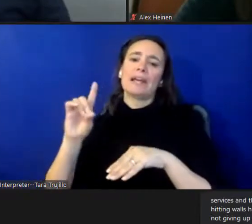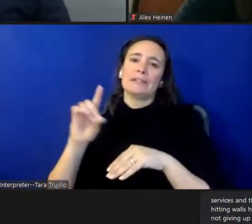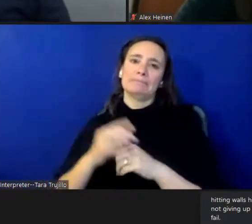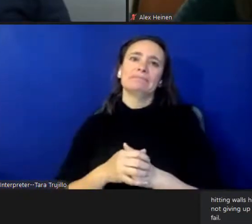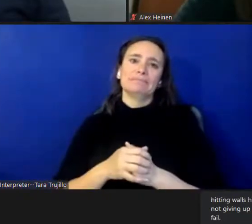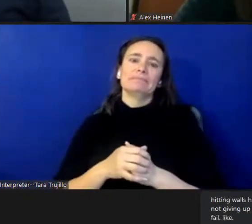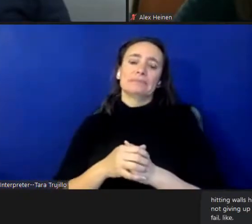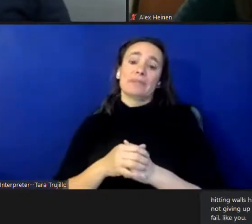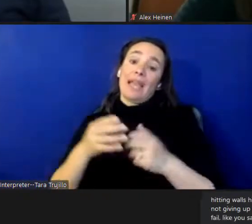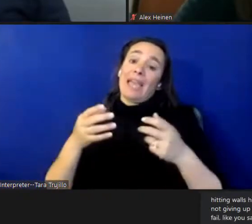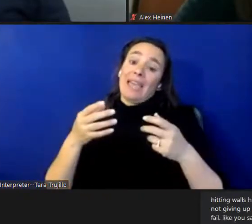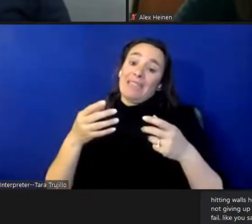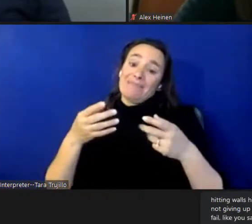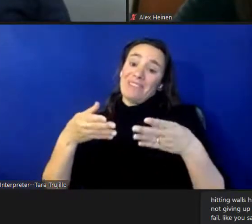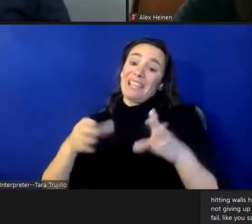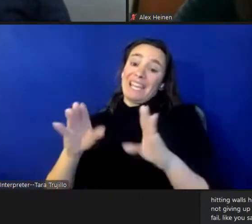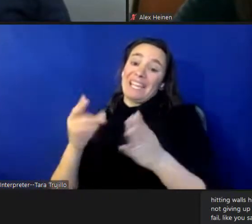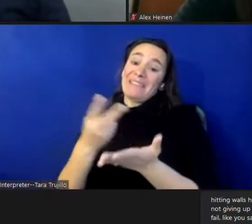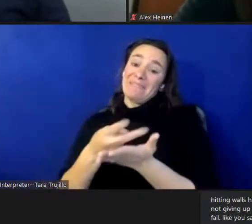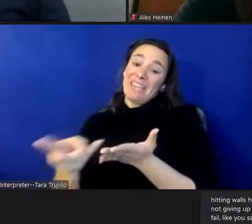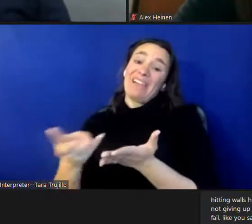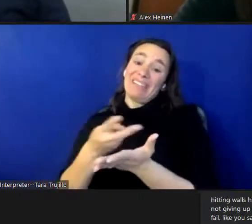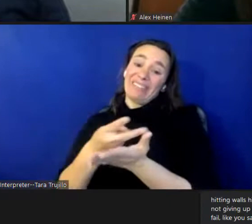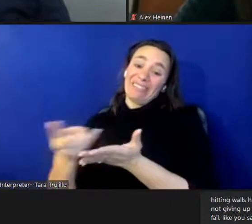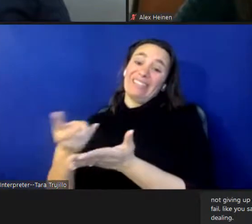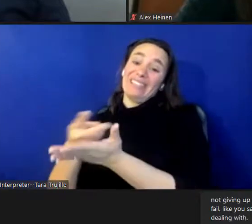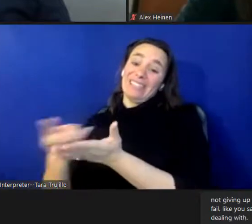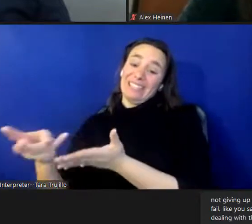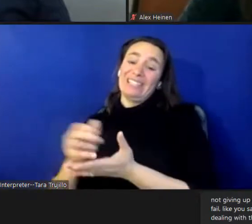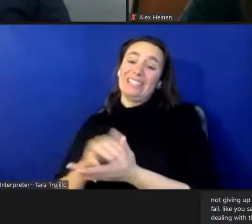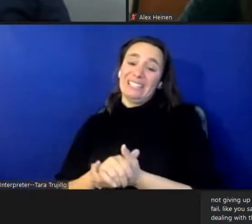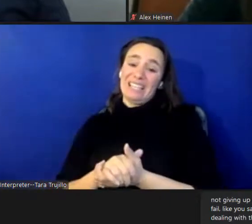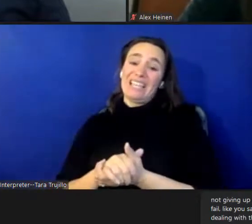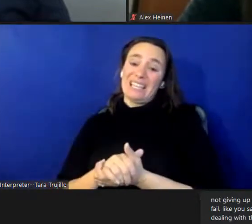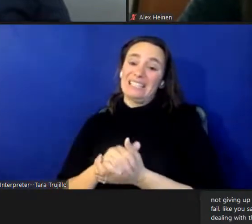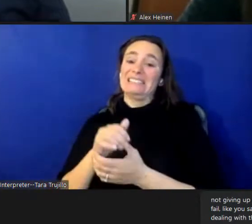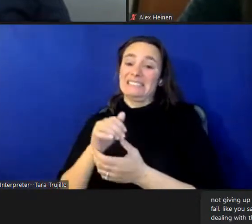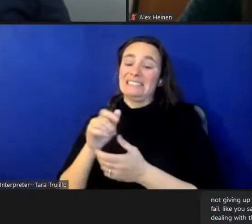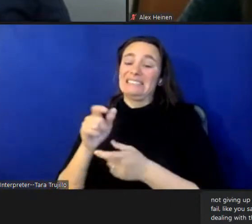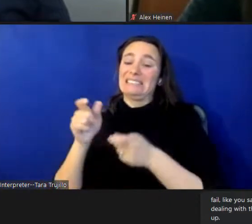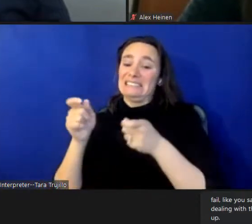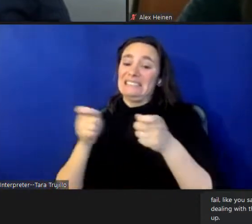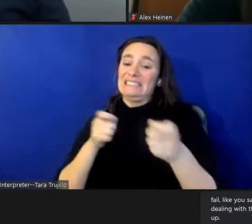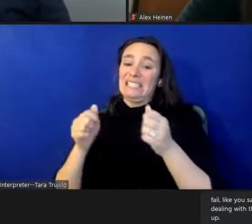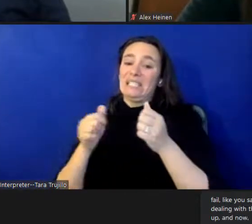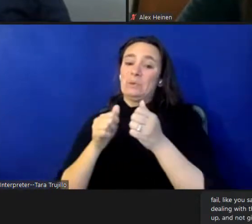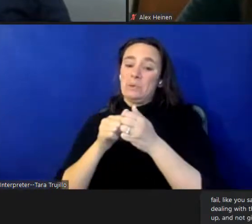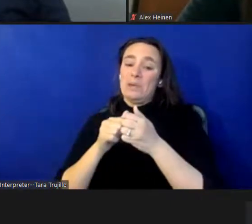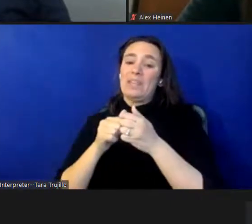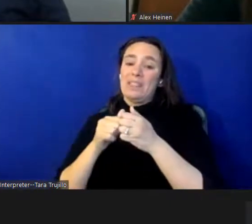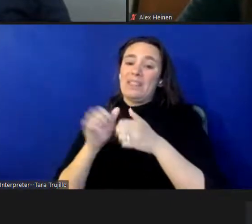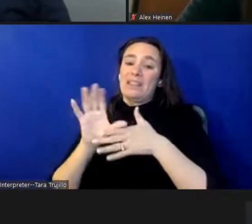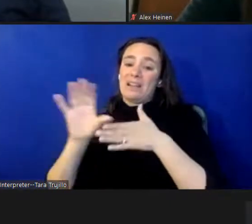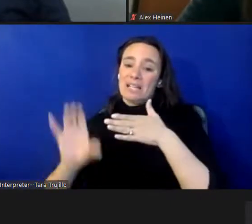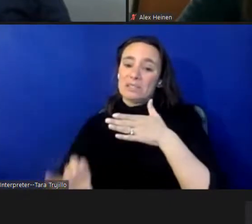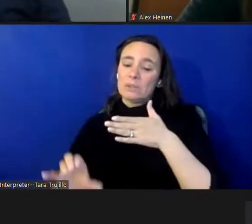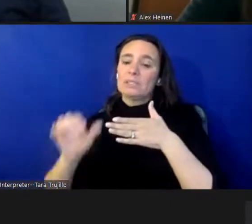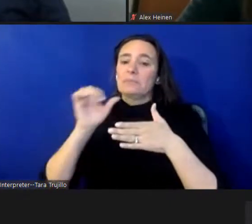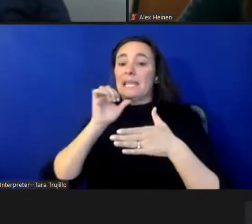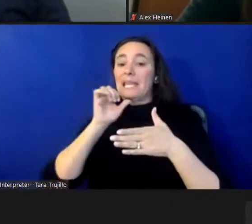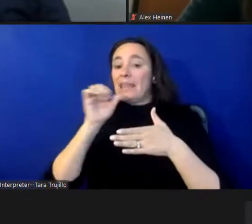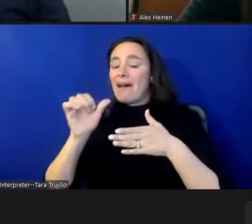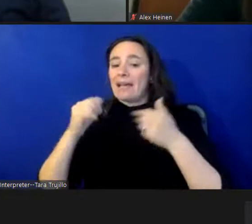fail, like you said, and suffering, dealing with the consequences, but not giving up and not giving up hope.